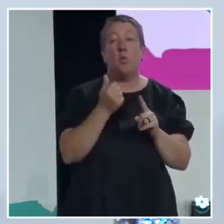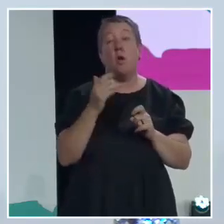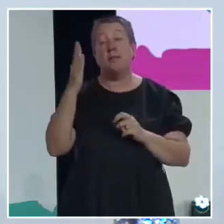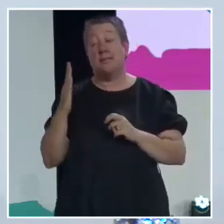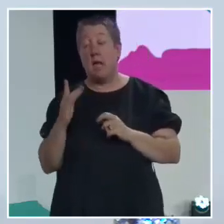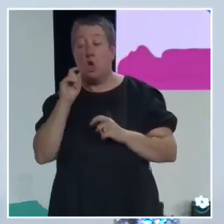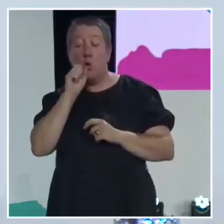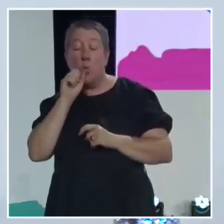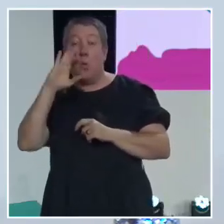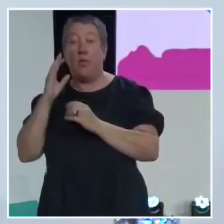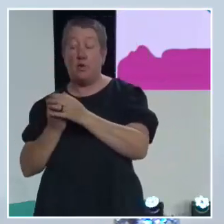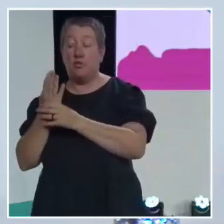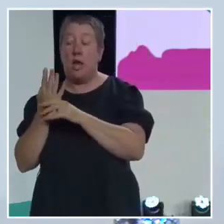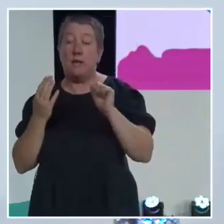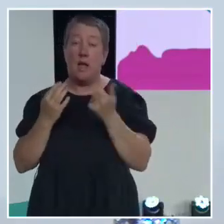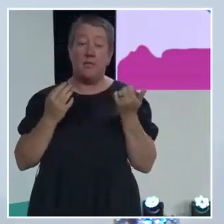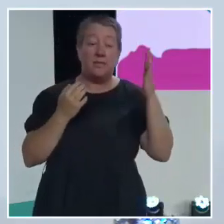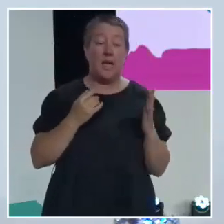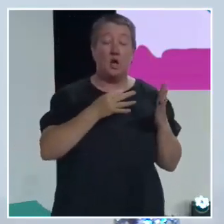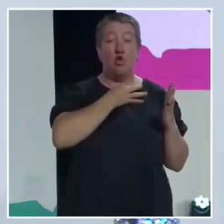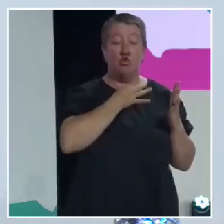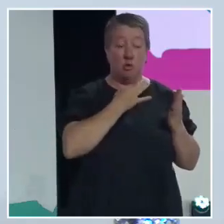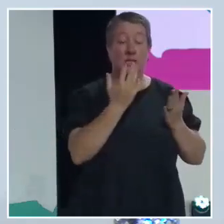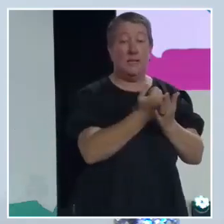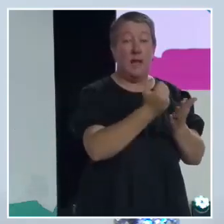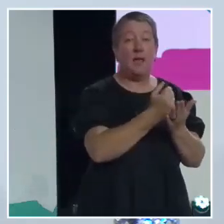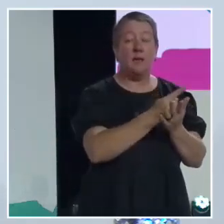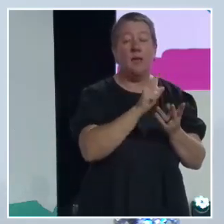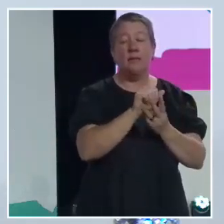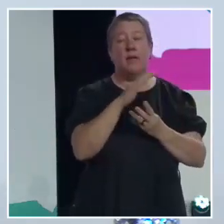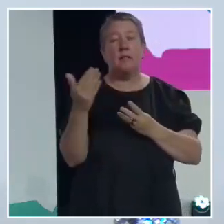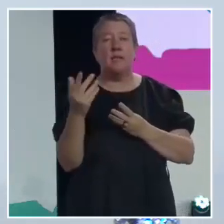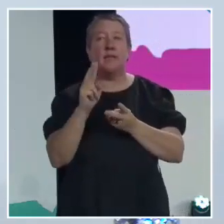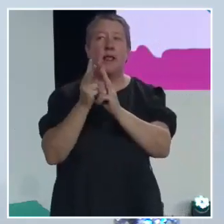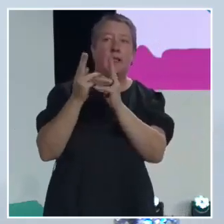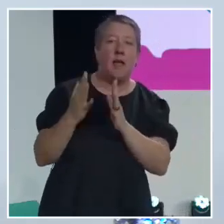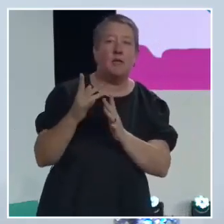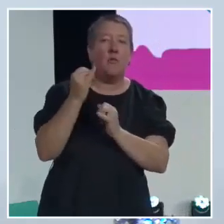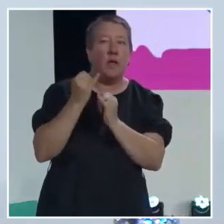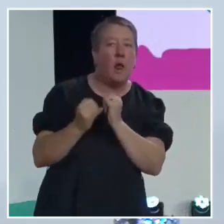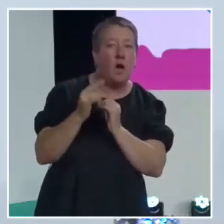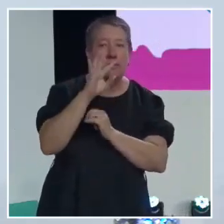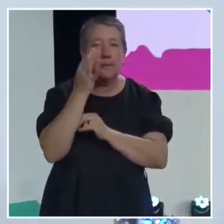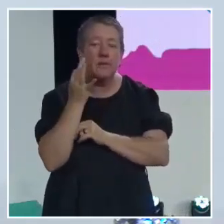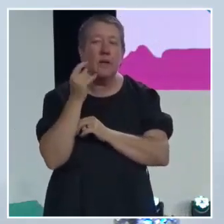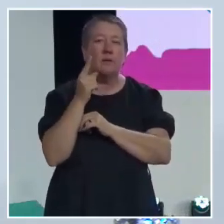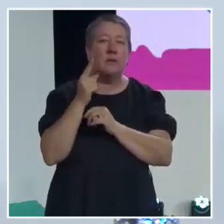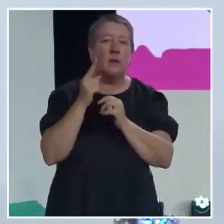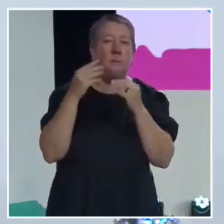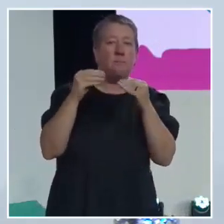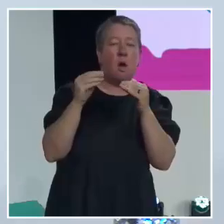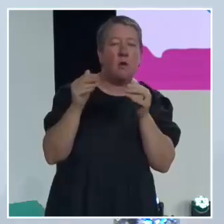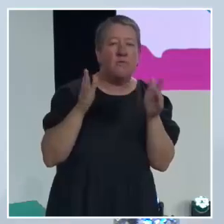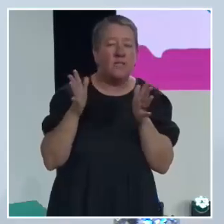is taking risks, and the other side just needs to be a lender of last resort, a market fixer, an enabler, a facilitator,